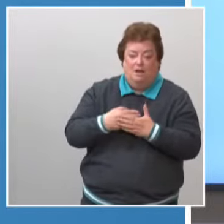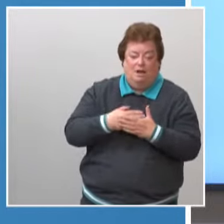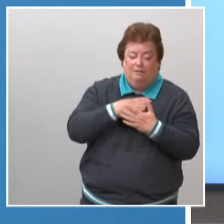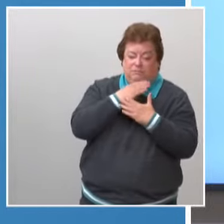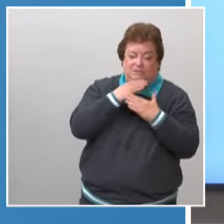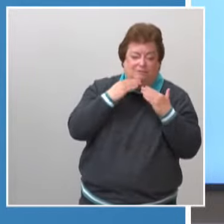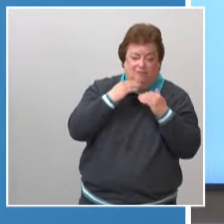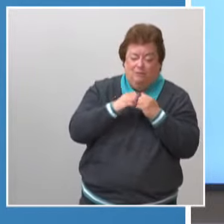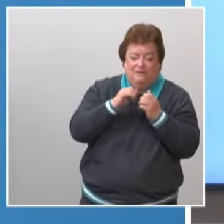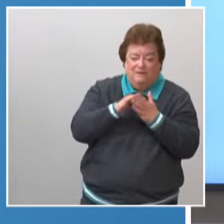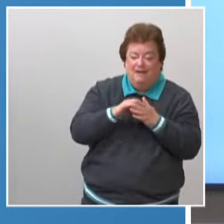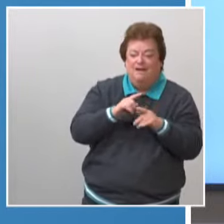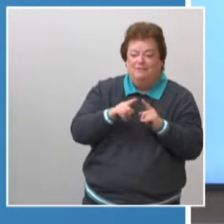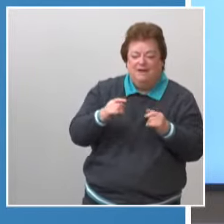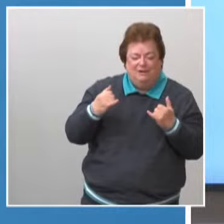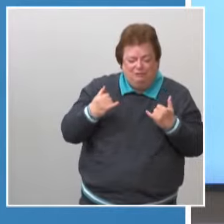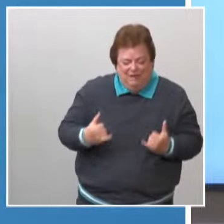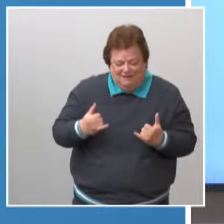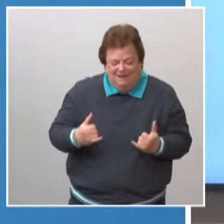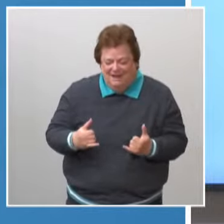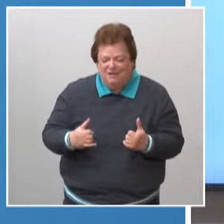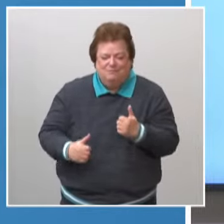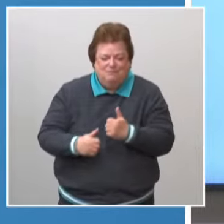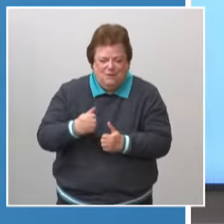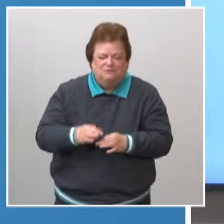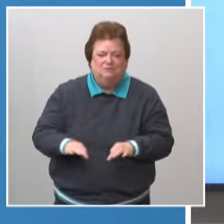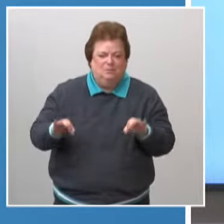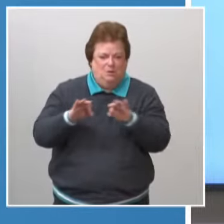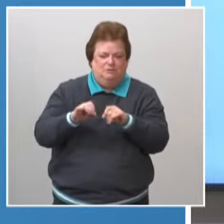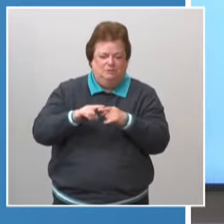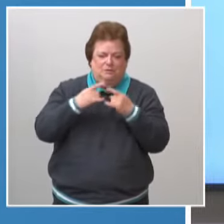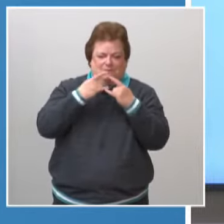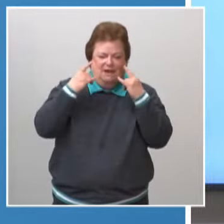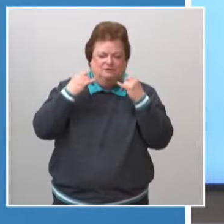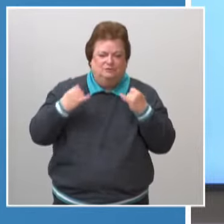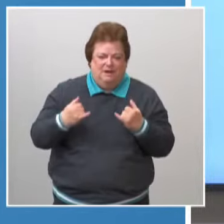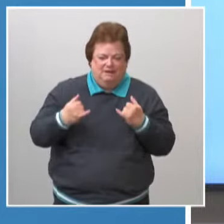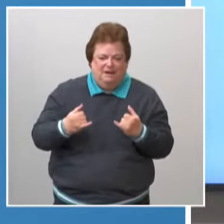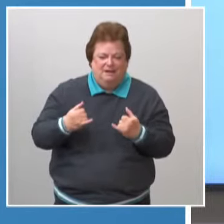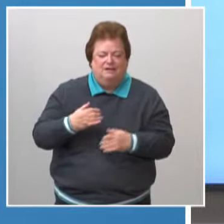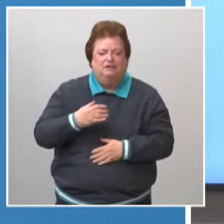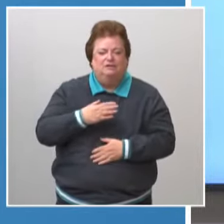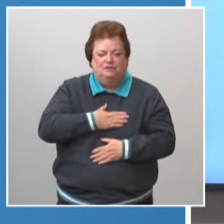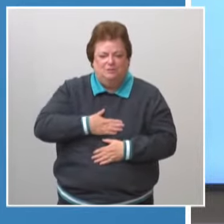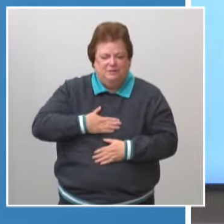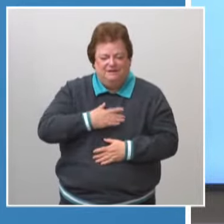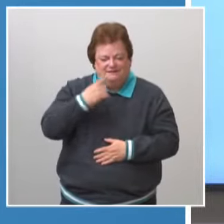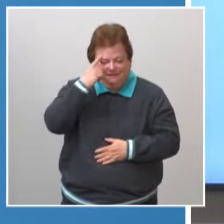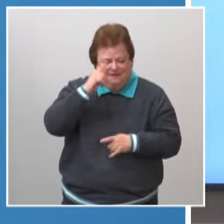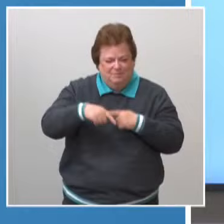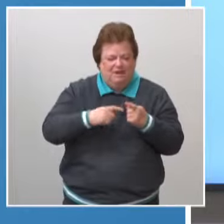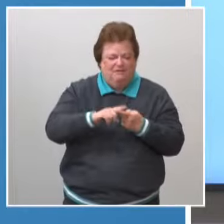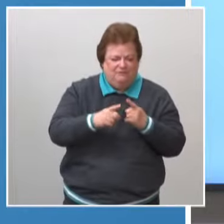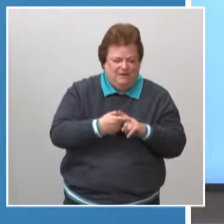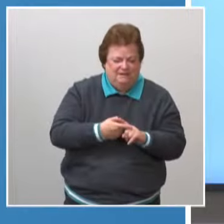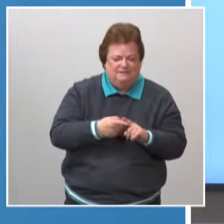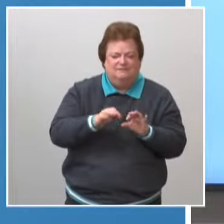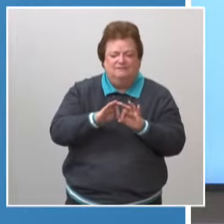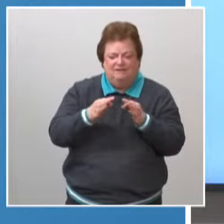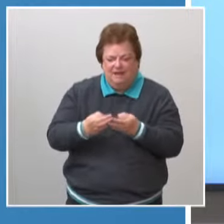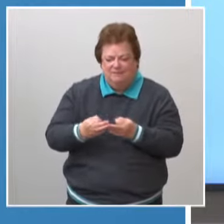been more important to mask than it is right now in our community, given our numbers. So please consider your friends, your family, your